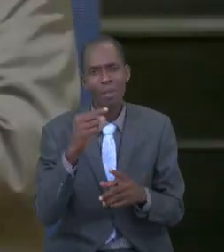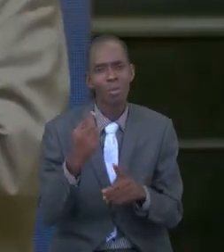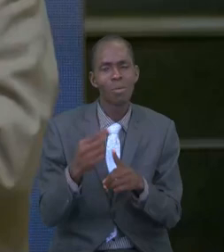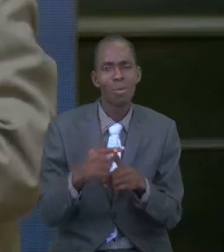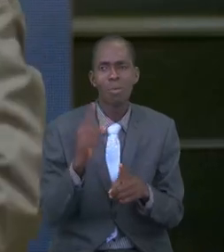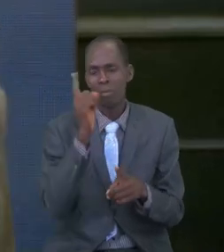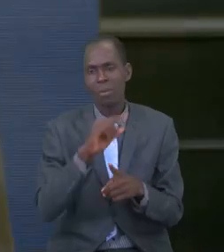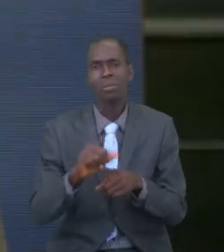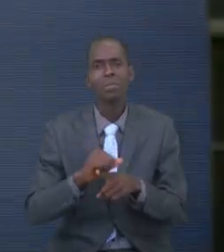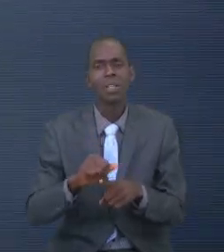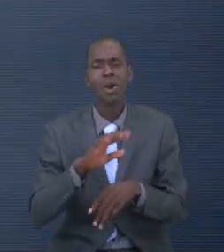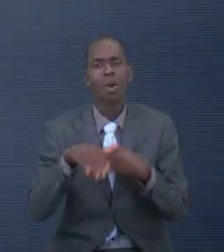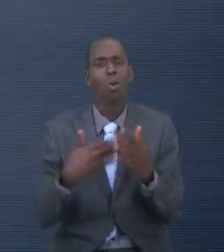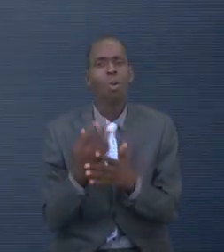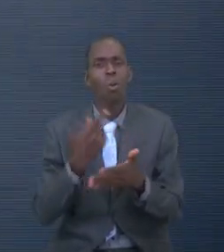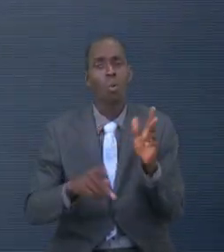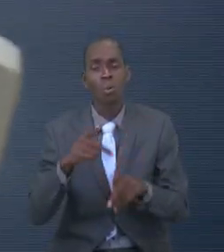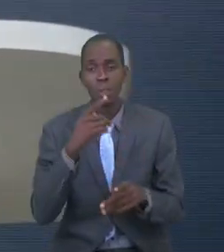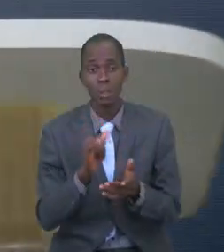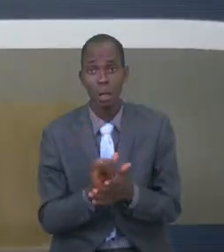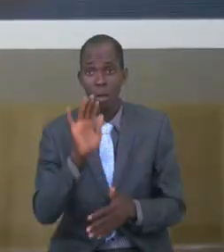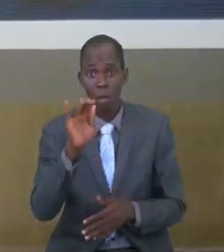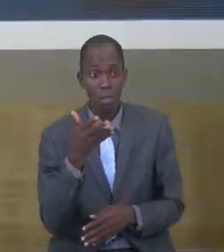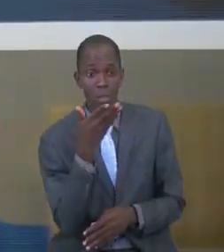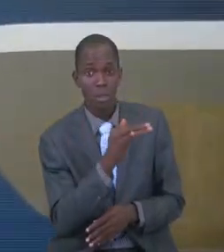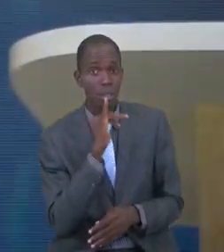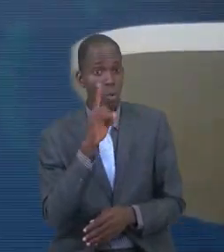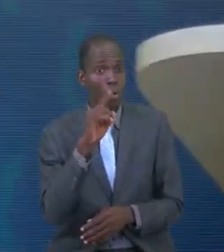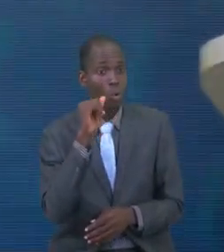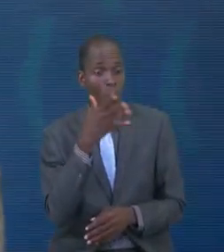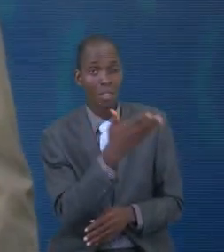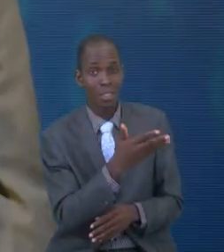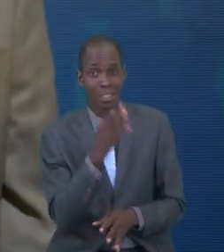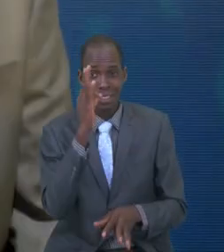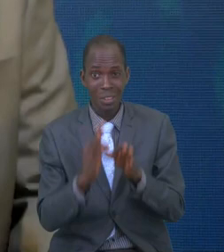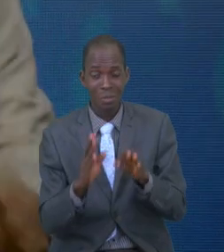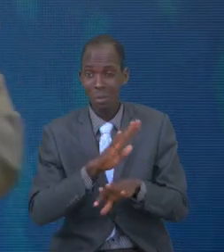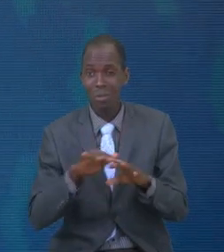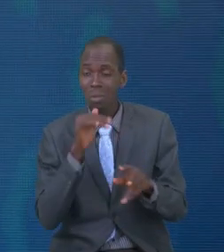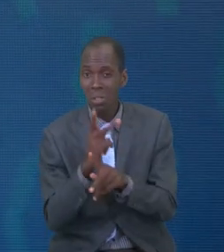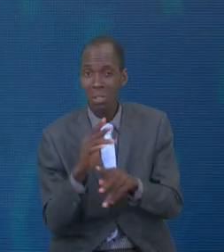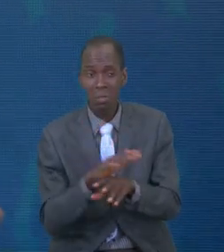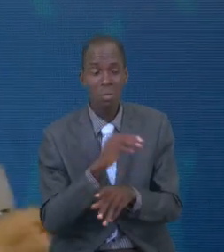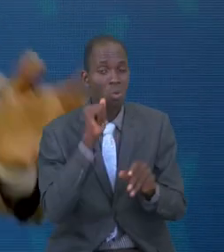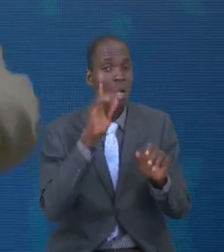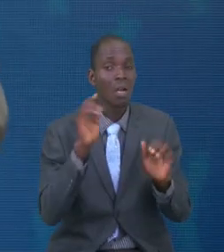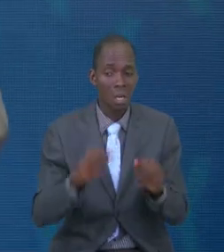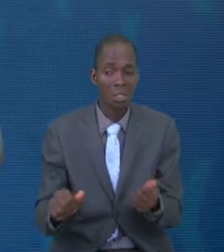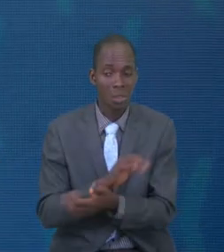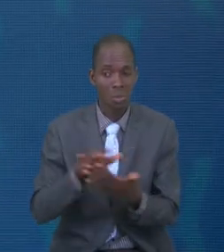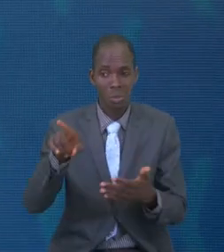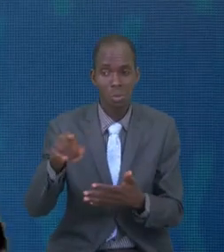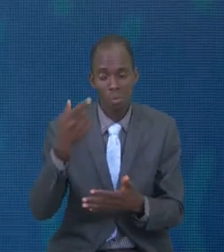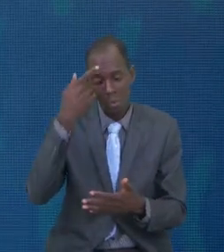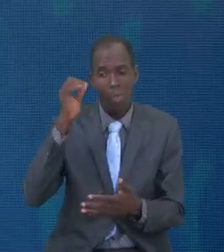people are saying. They say there's a woman there, he'll run you out of ministry, there's somebody there, you know, she did this before, she, and